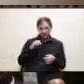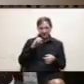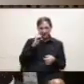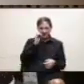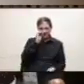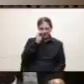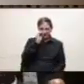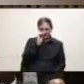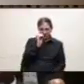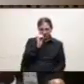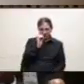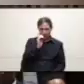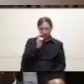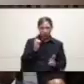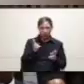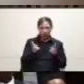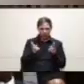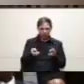1